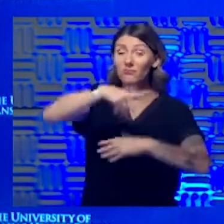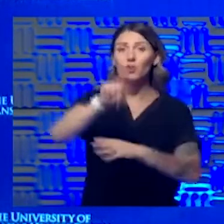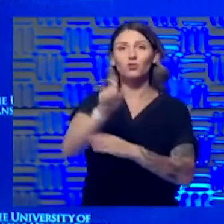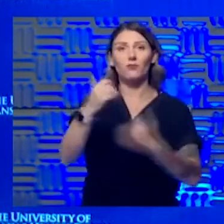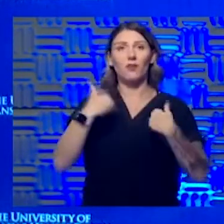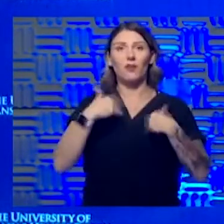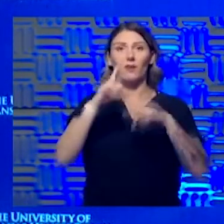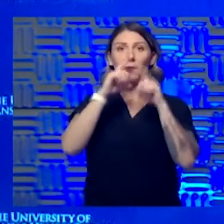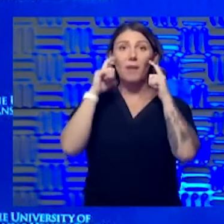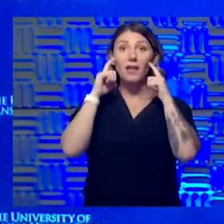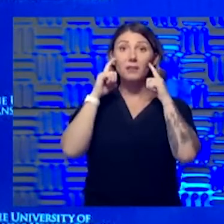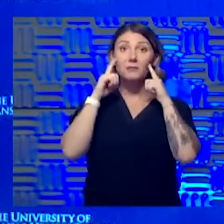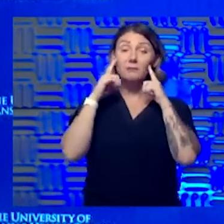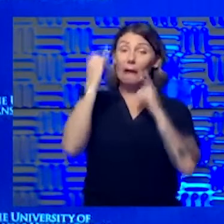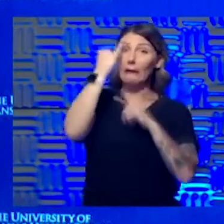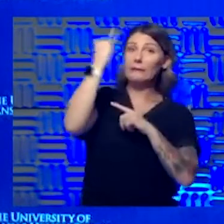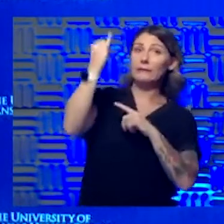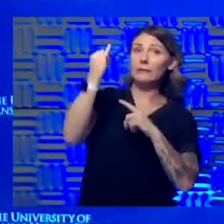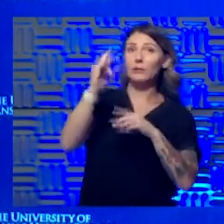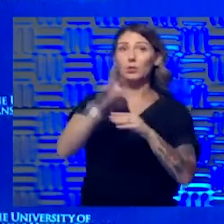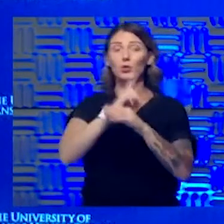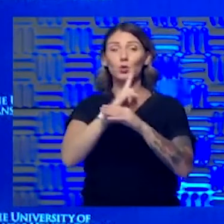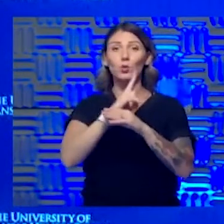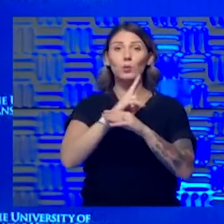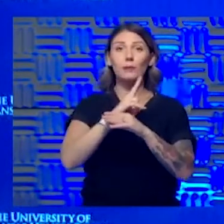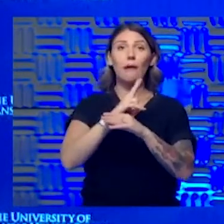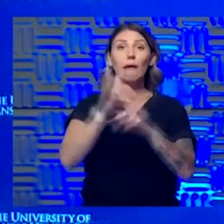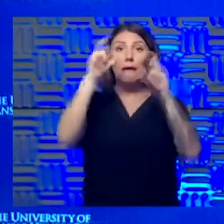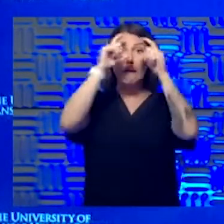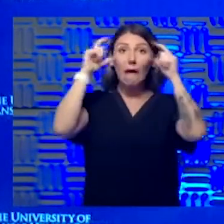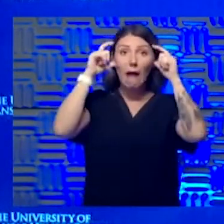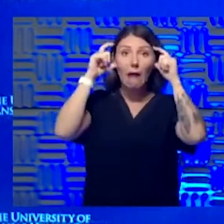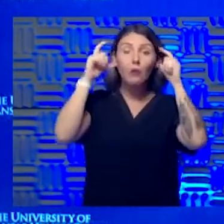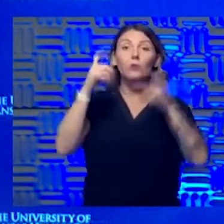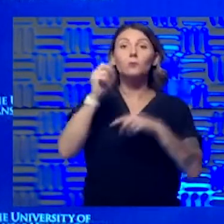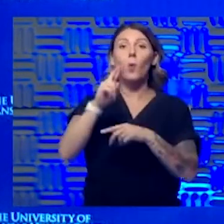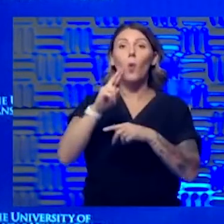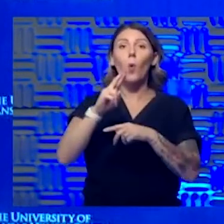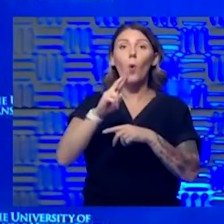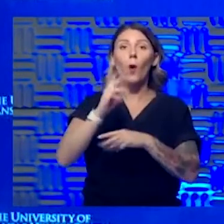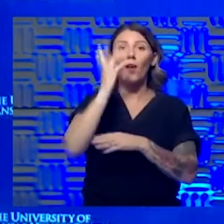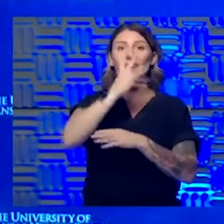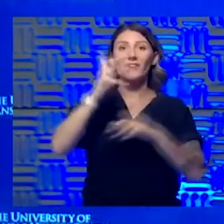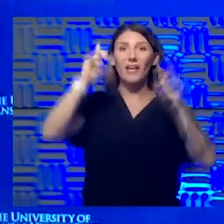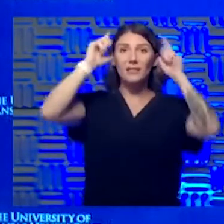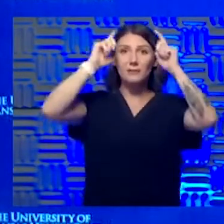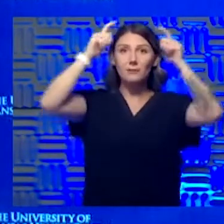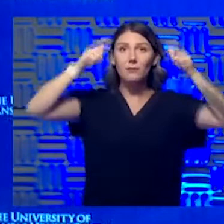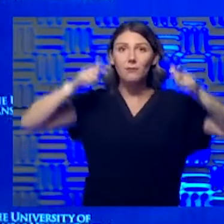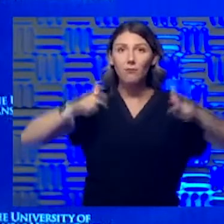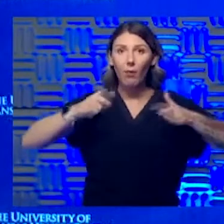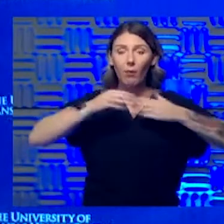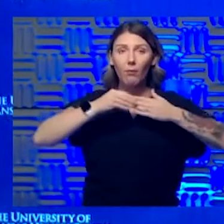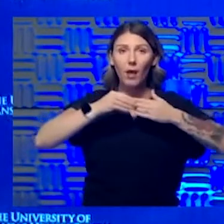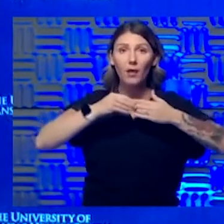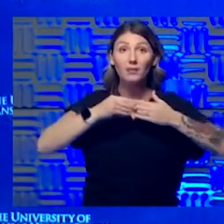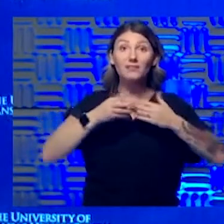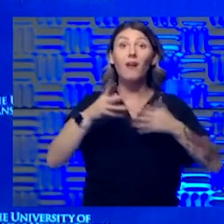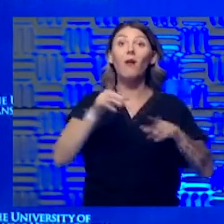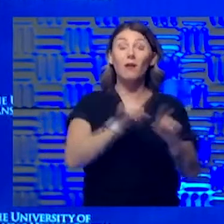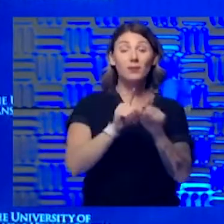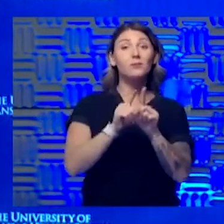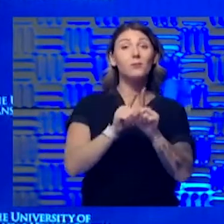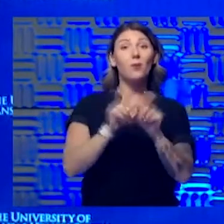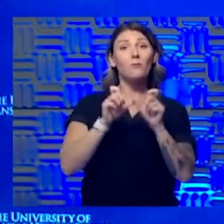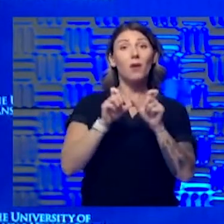you'd have a face shield on, or at least goggles over your eyes, because that can be a route of entry. You'd want to be able to maintain 6 feet of distance from